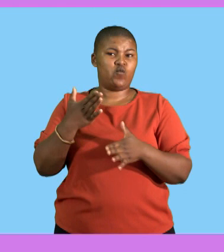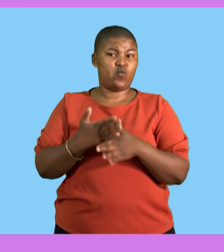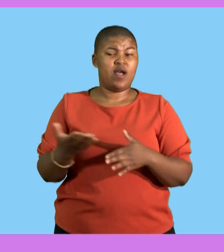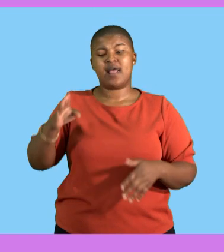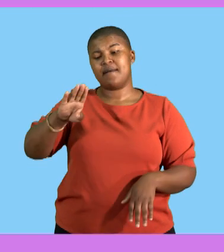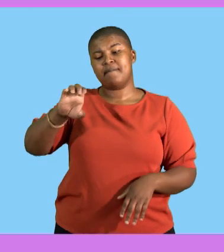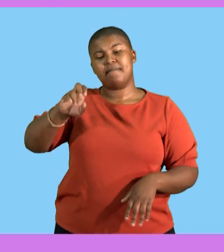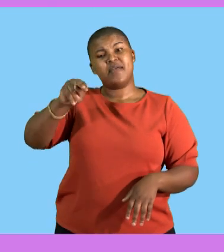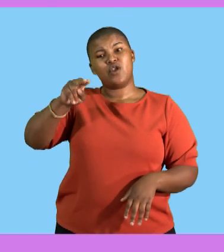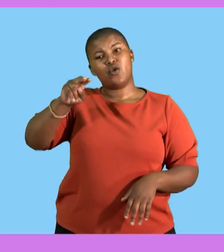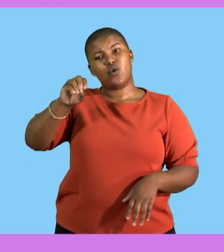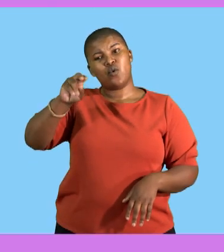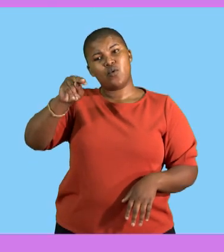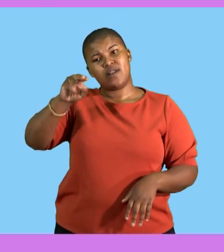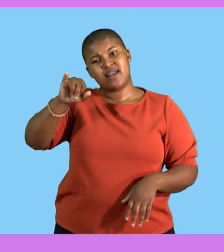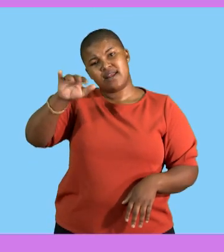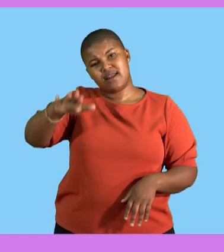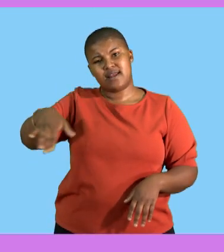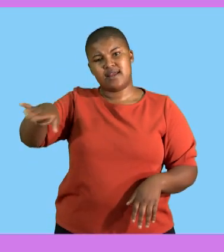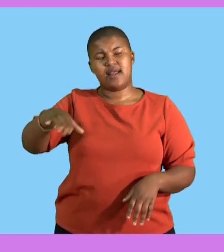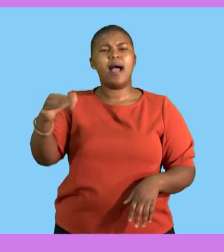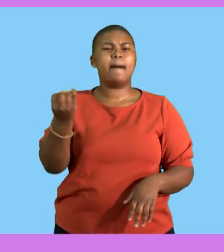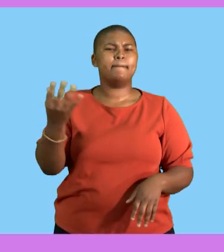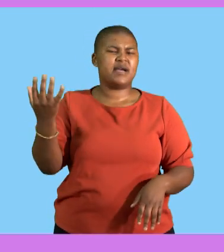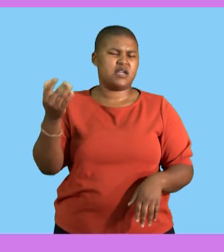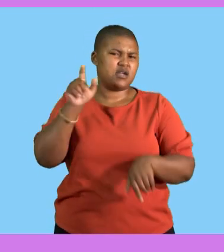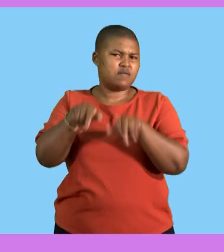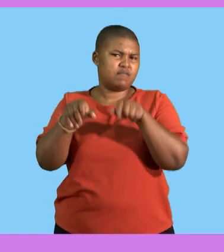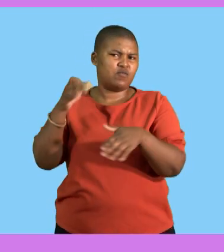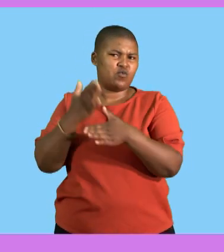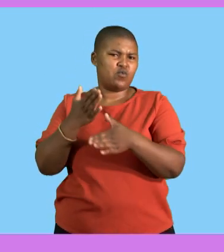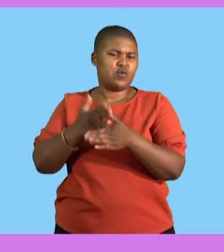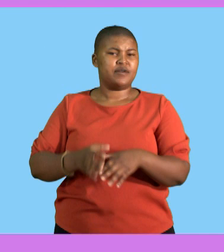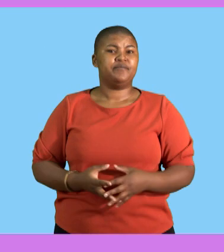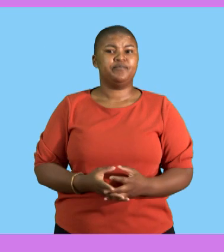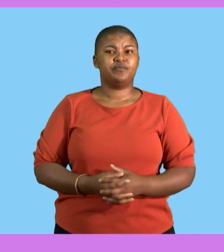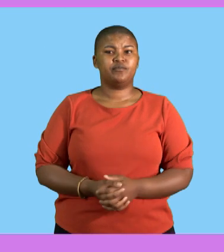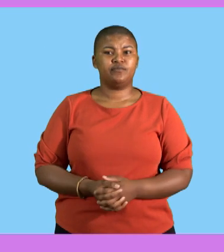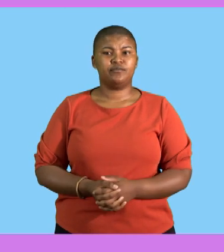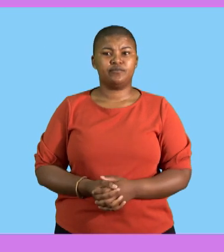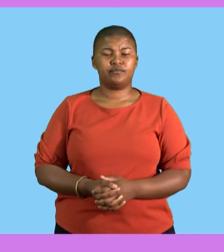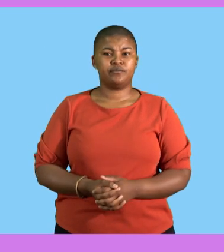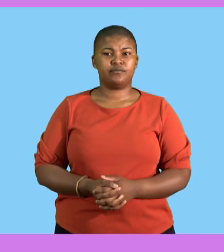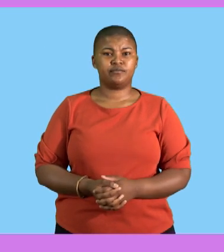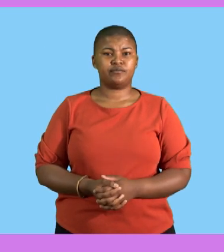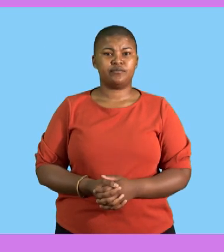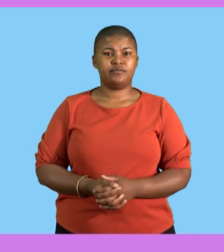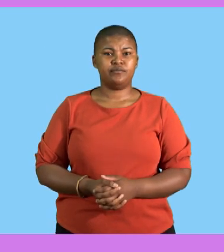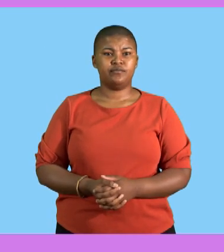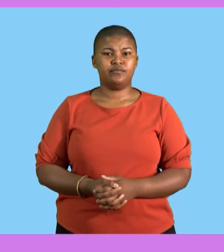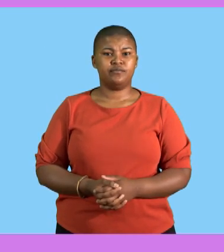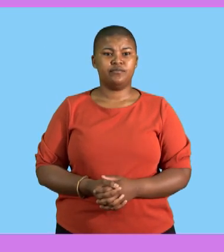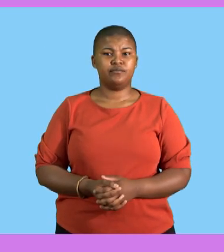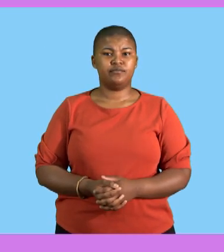Benoni station. Number of employees and where in Benoni. So now